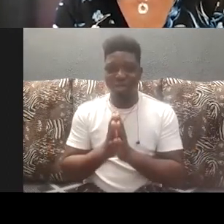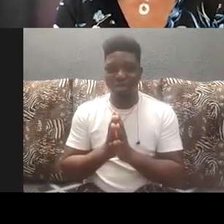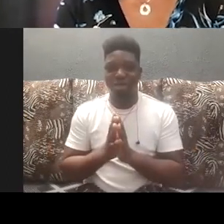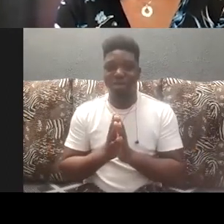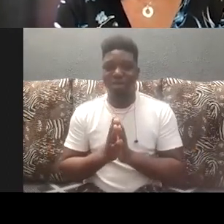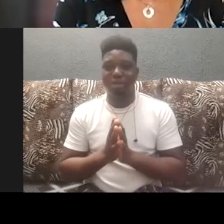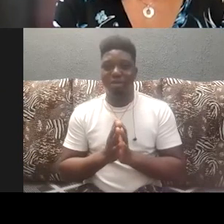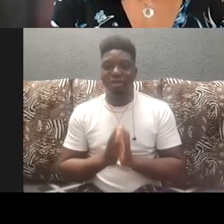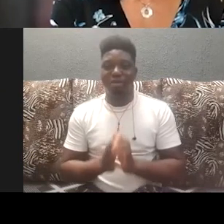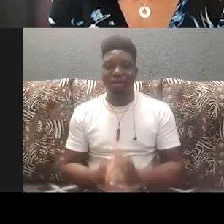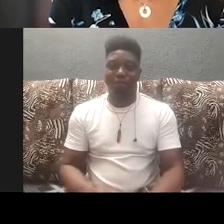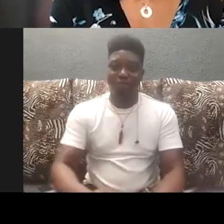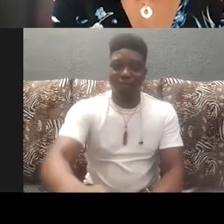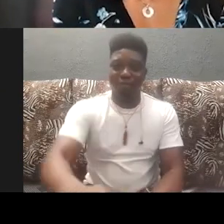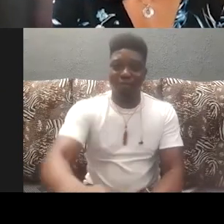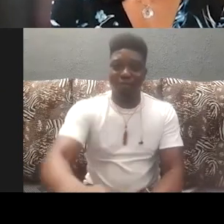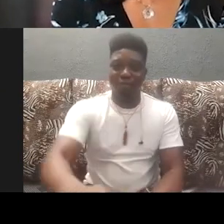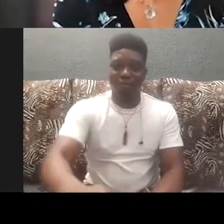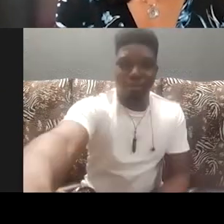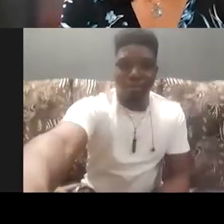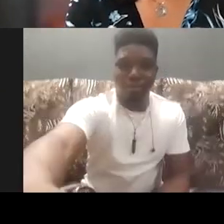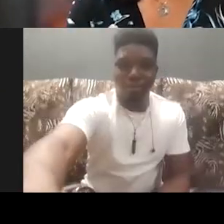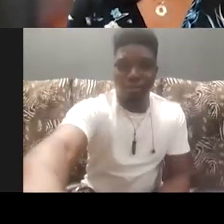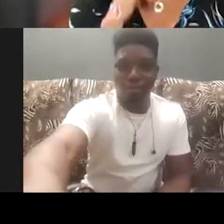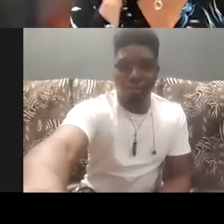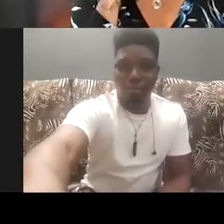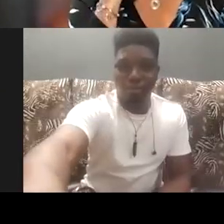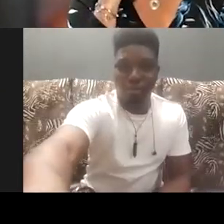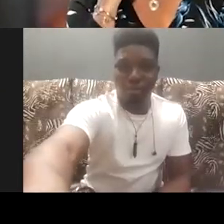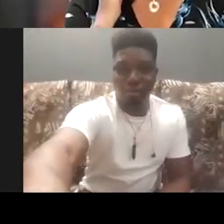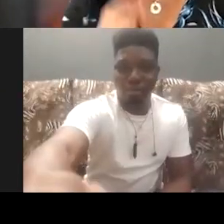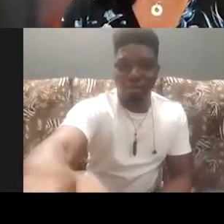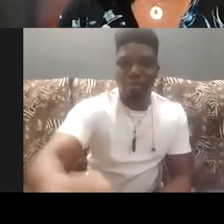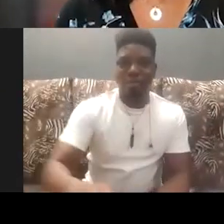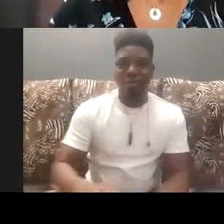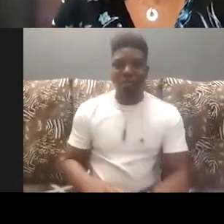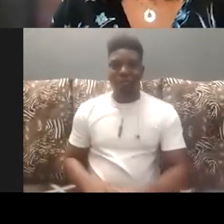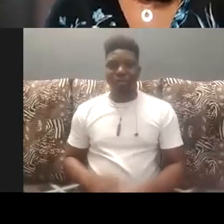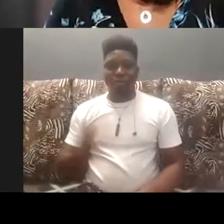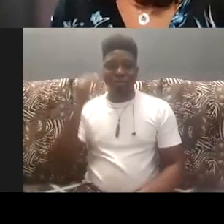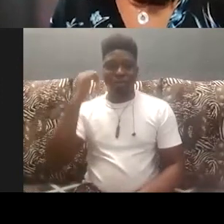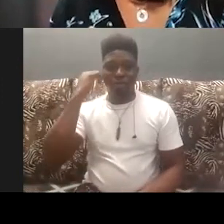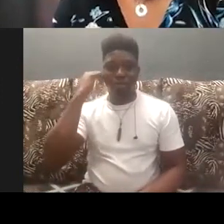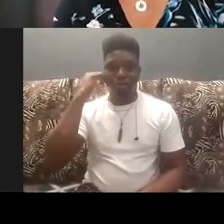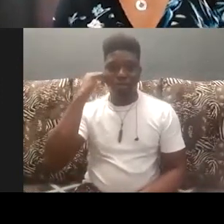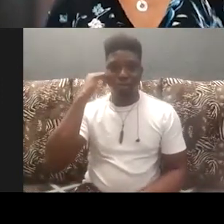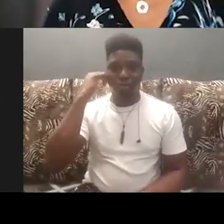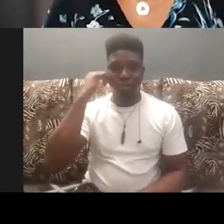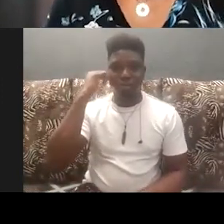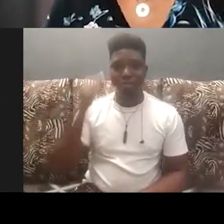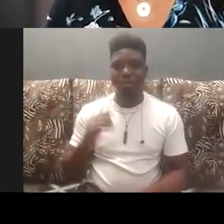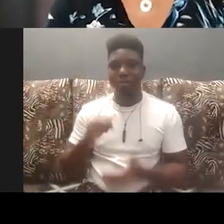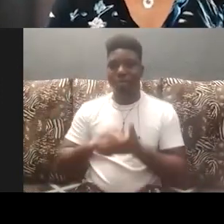thank you so much. Thank you so much. Well, I think that's the perfect place to end today,